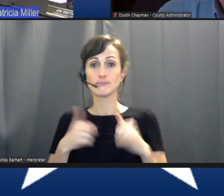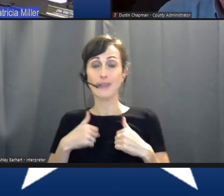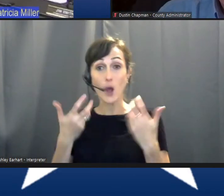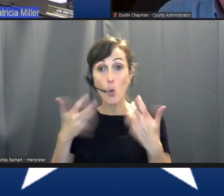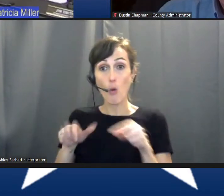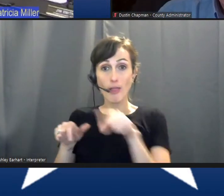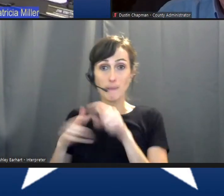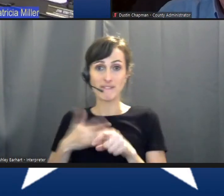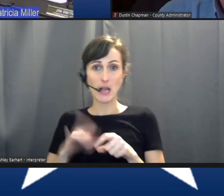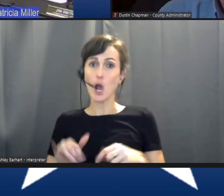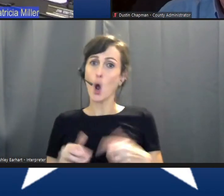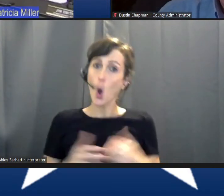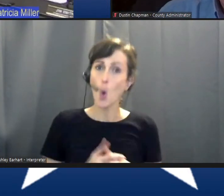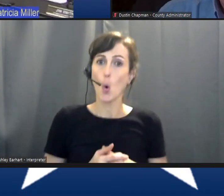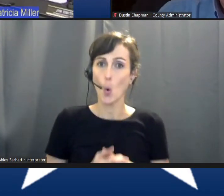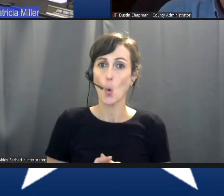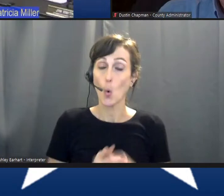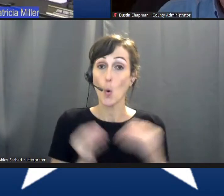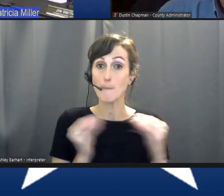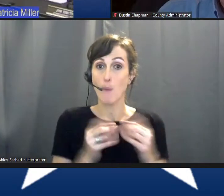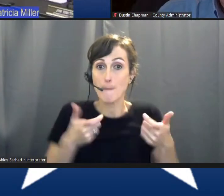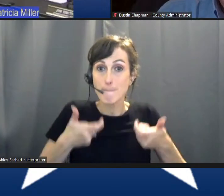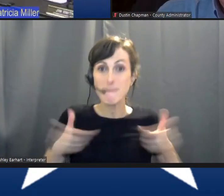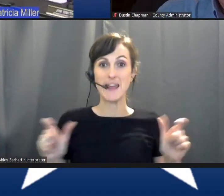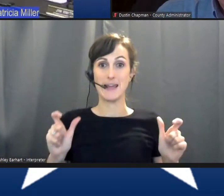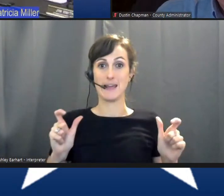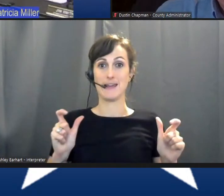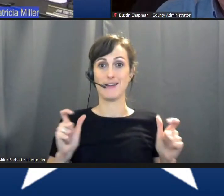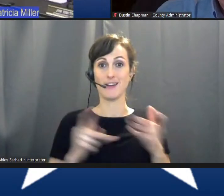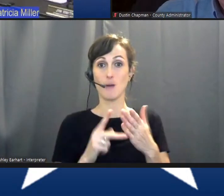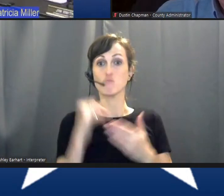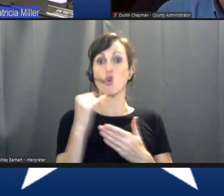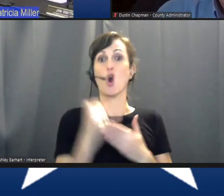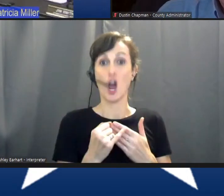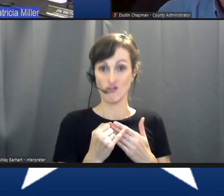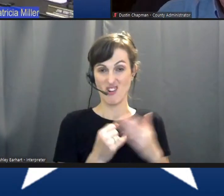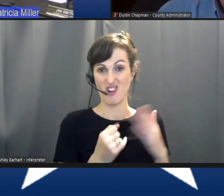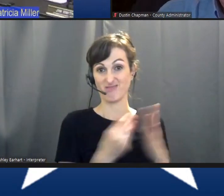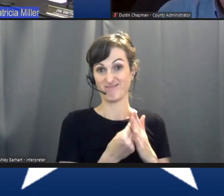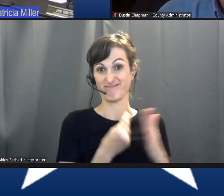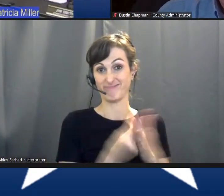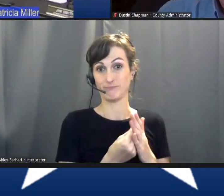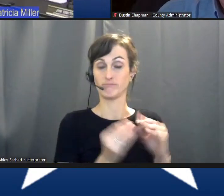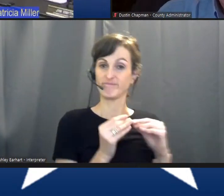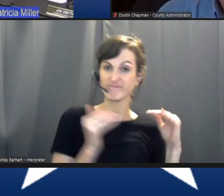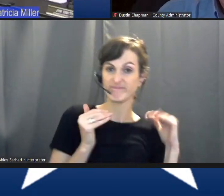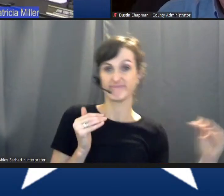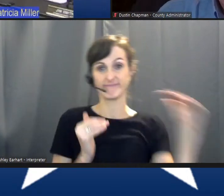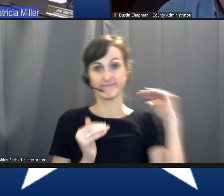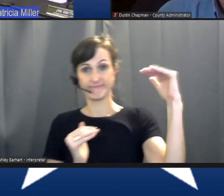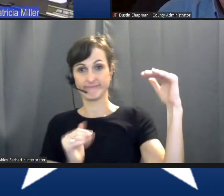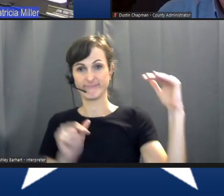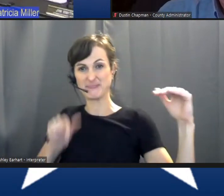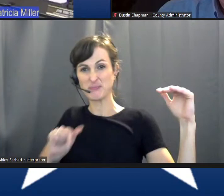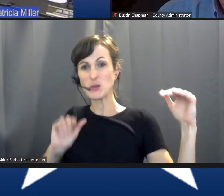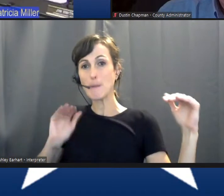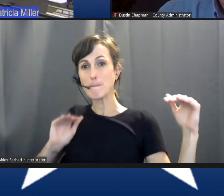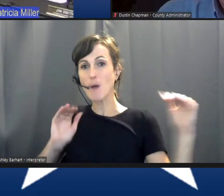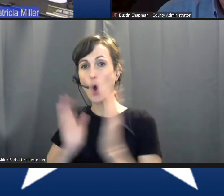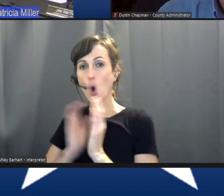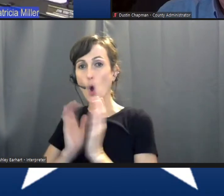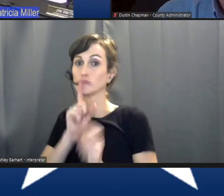may supersede real quality, smaller community projects. Right, they're not,